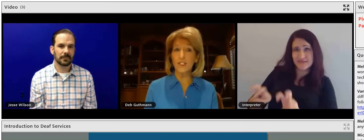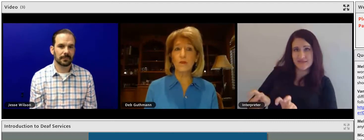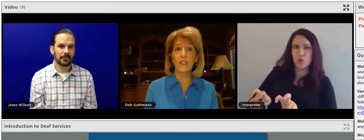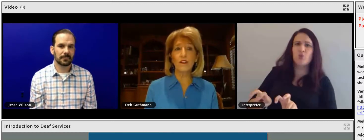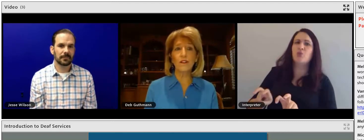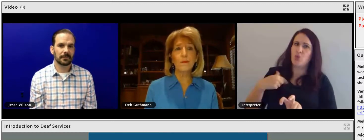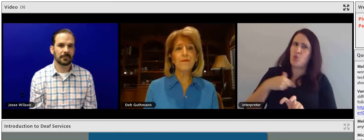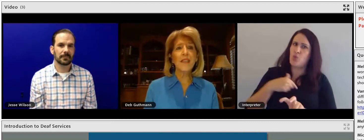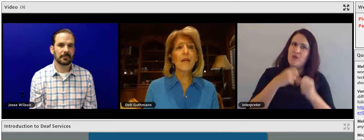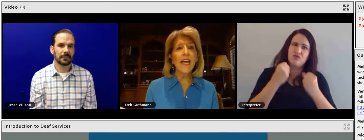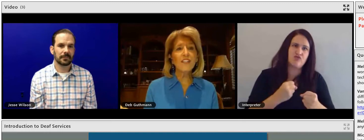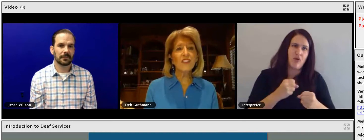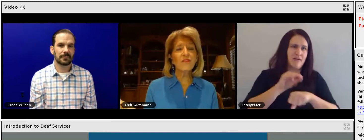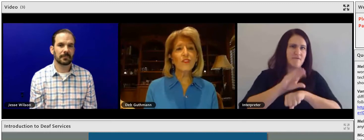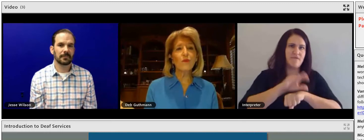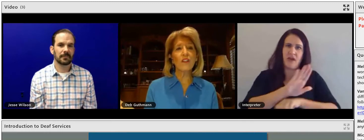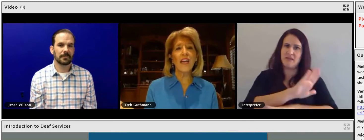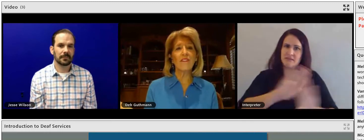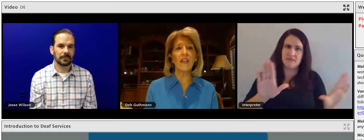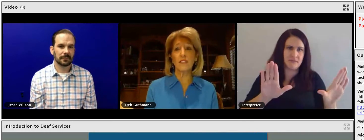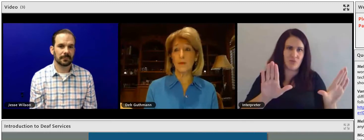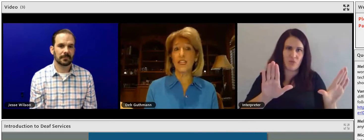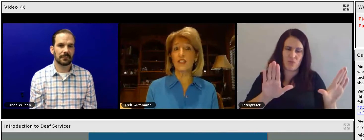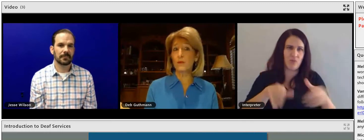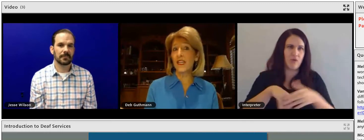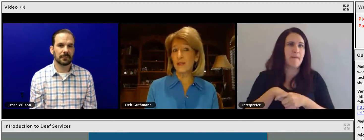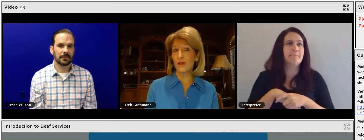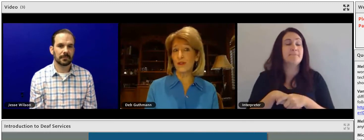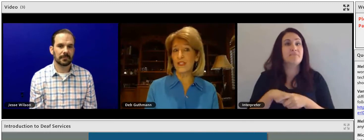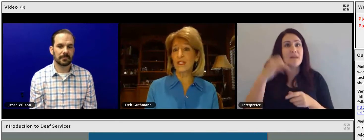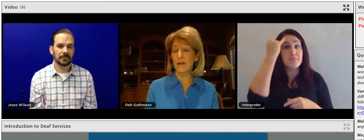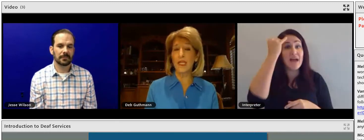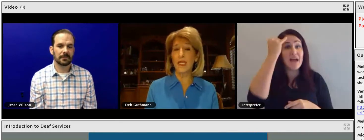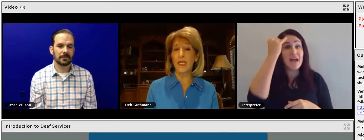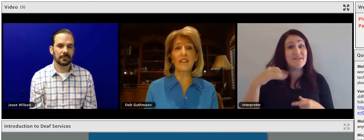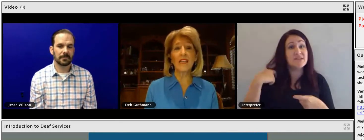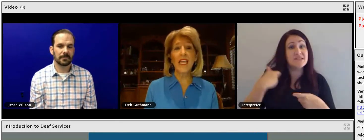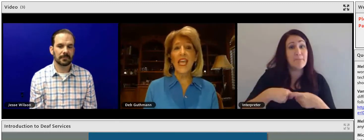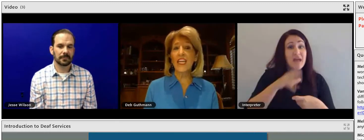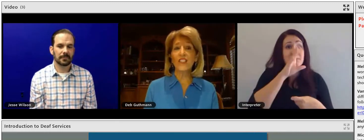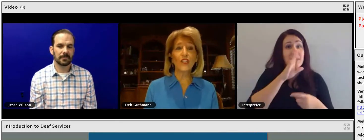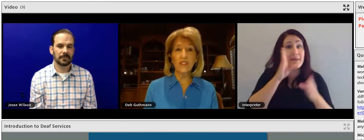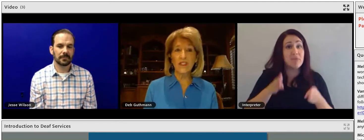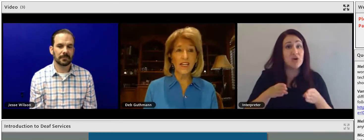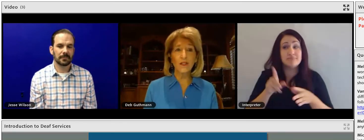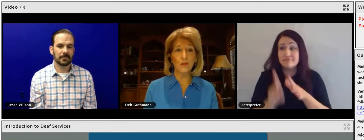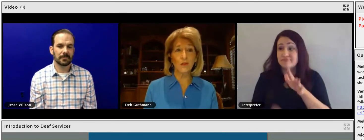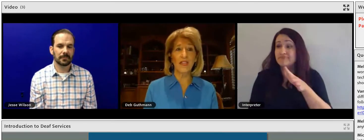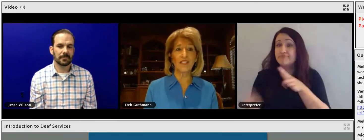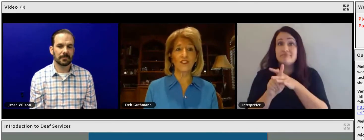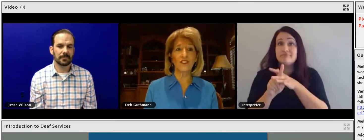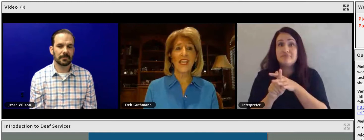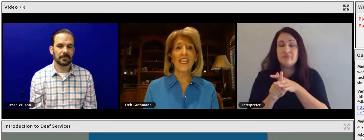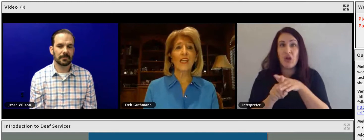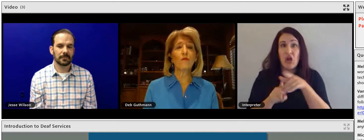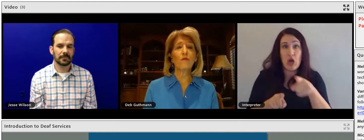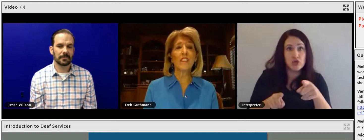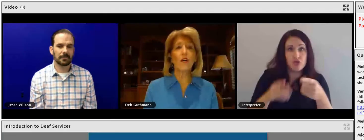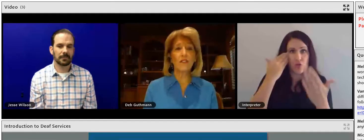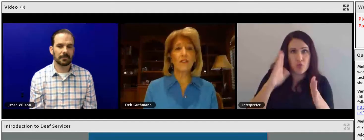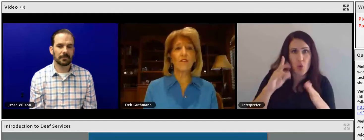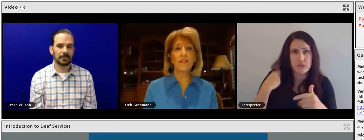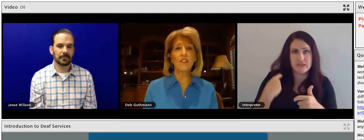strongly advise that not to occur. Imagine if you were having a Spanish-speaking person coming in and you did not know